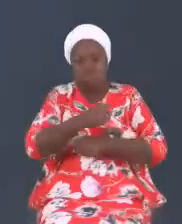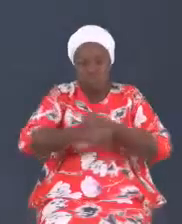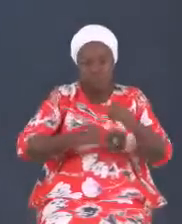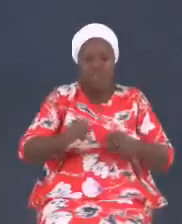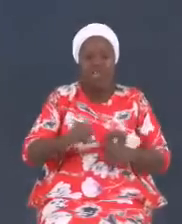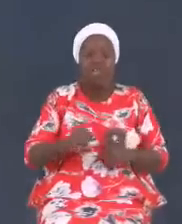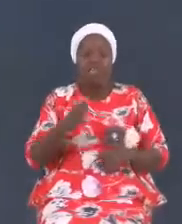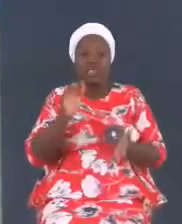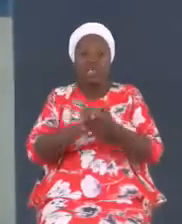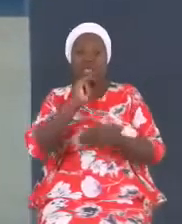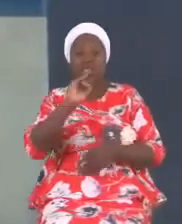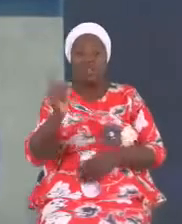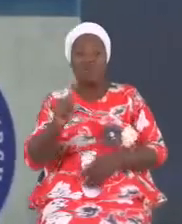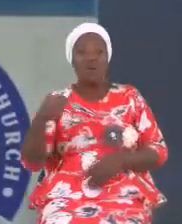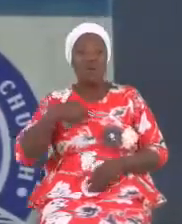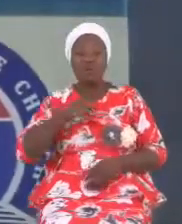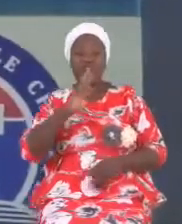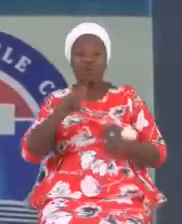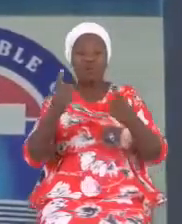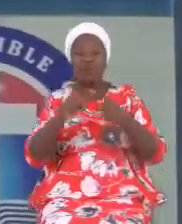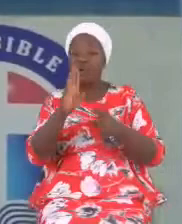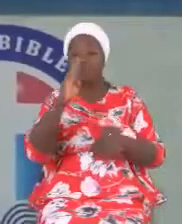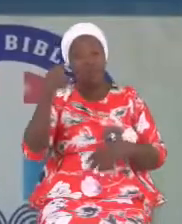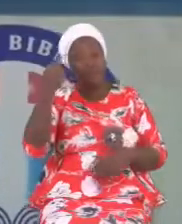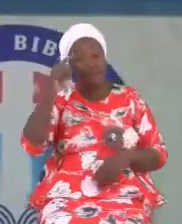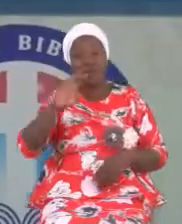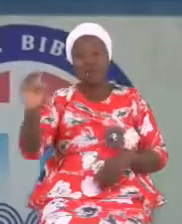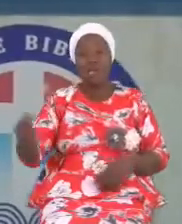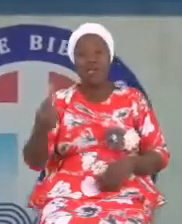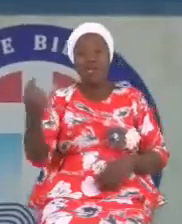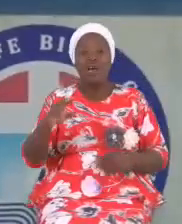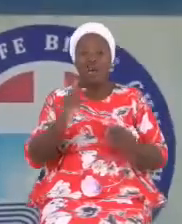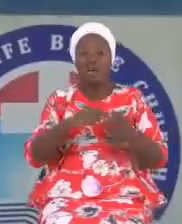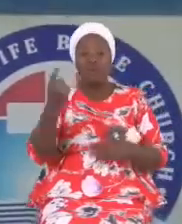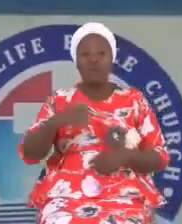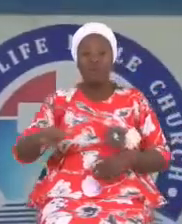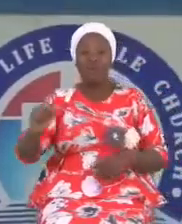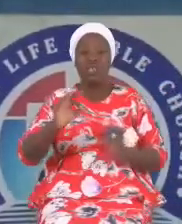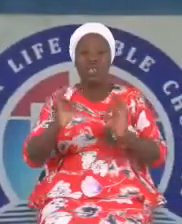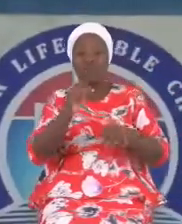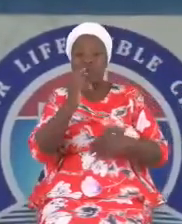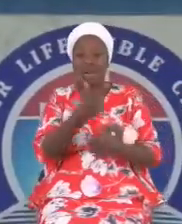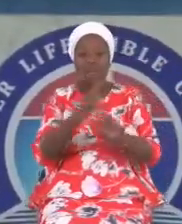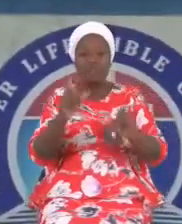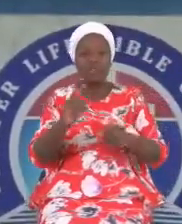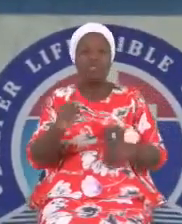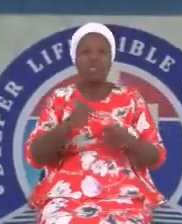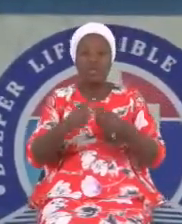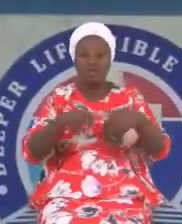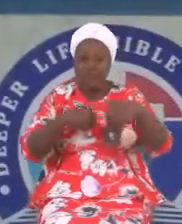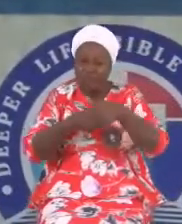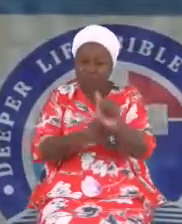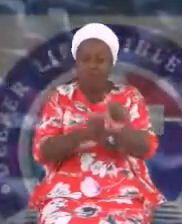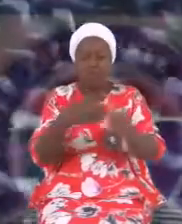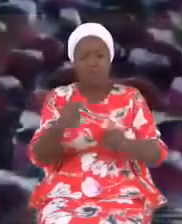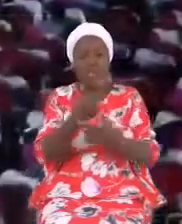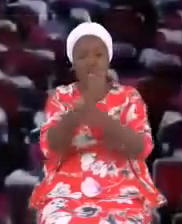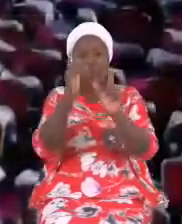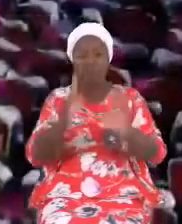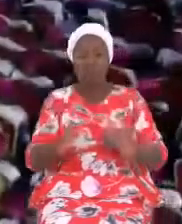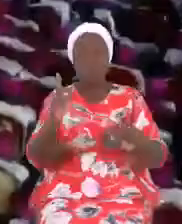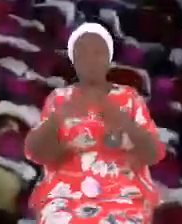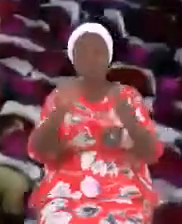That's where we're going to be forever if we be liberated. We follow the liberator to